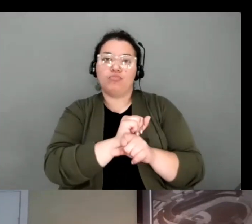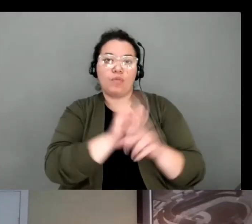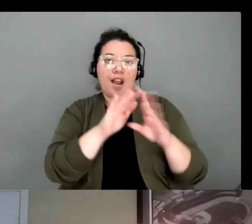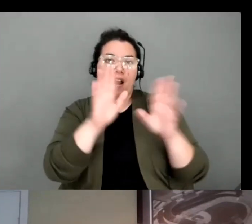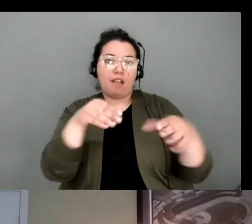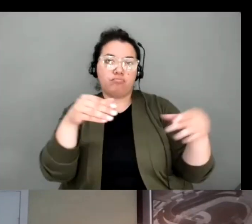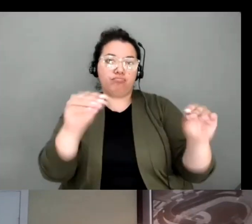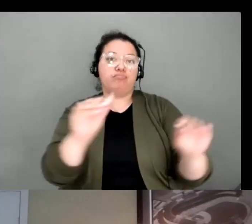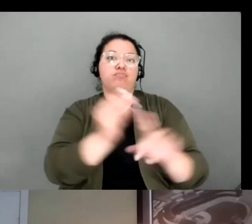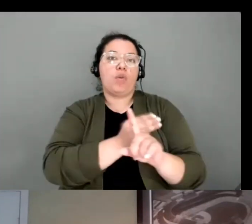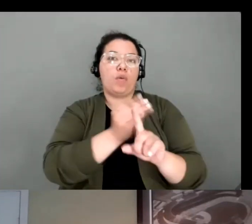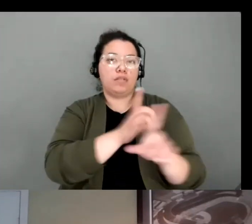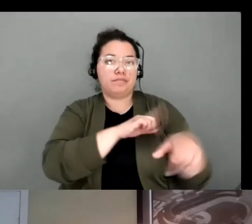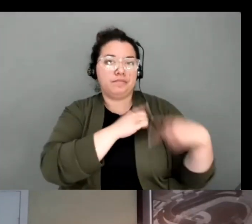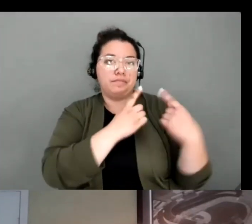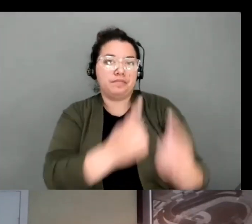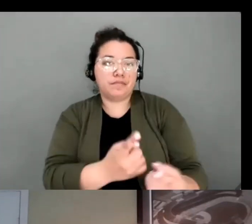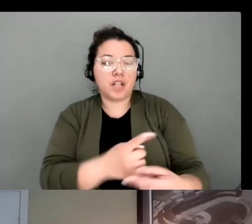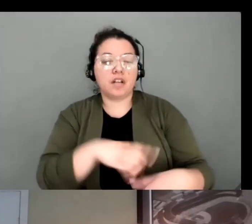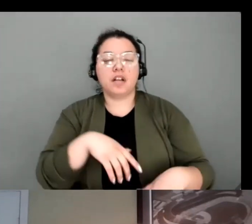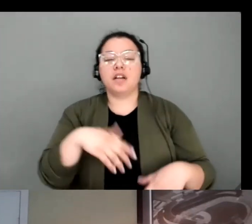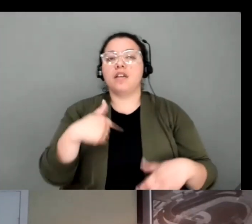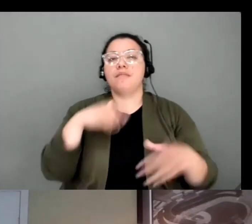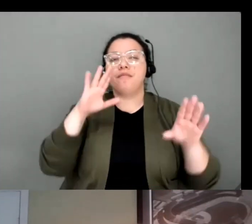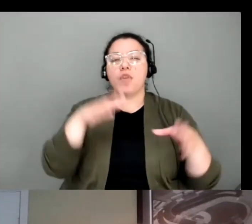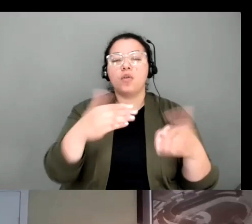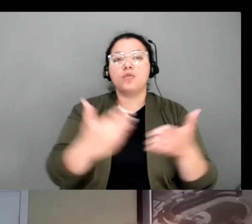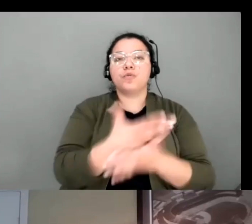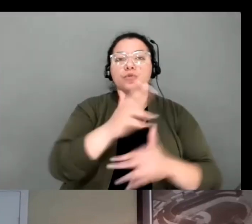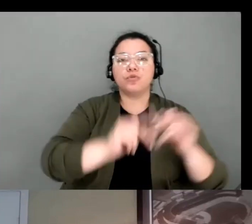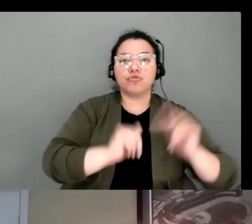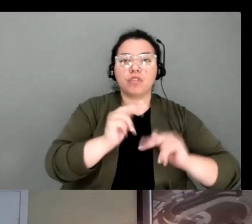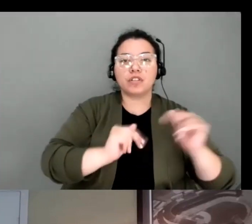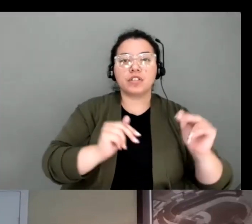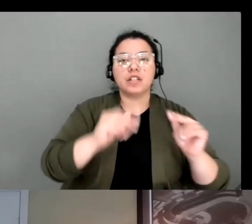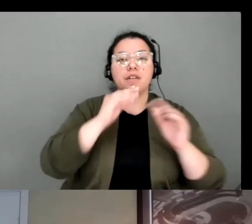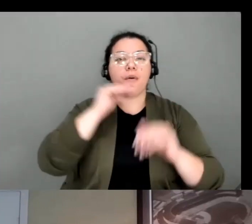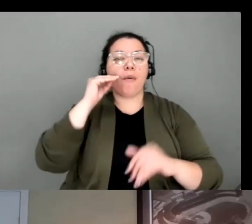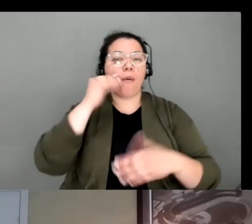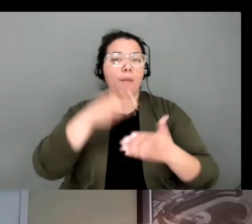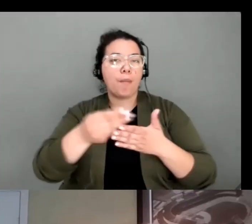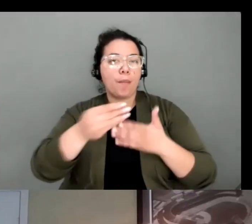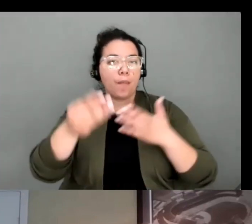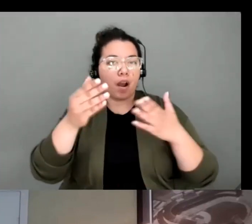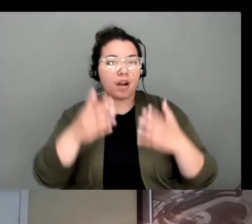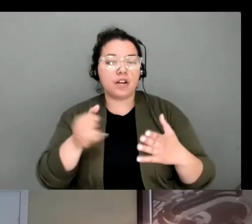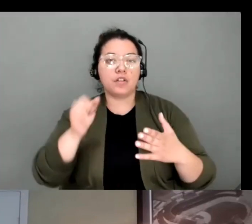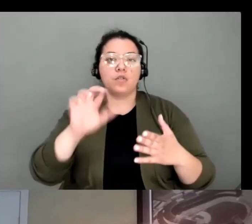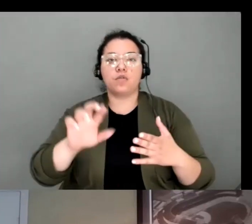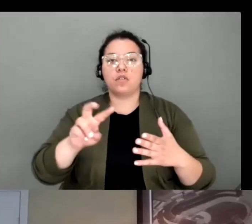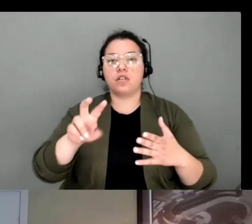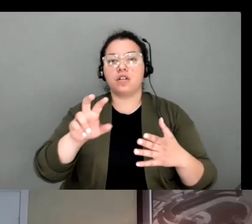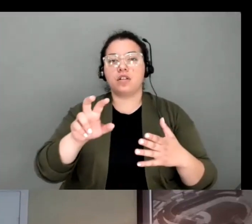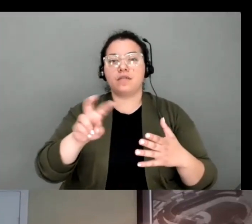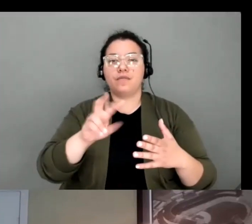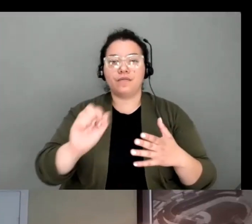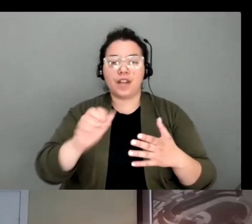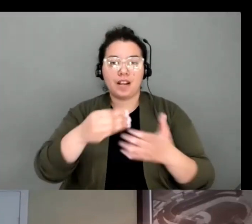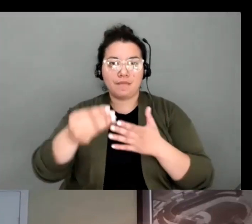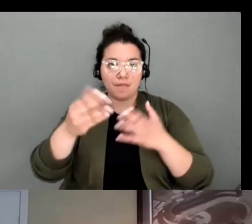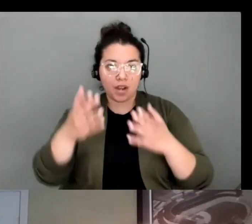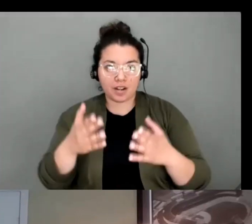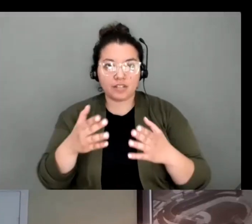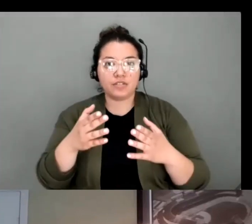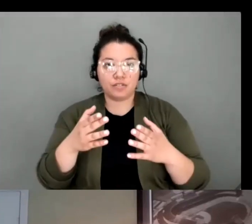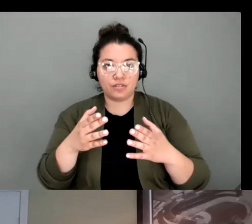new construction, first-time home buyers, and VA buyers, but I do it all. And one thing we're big on in our